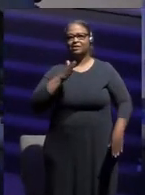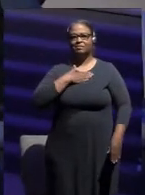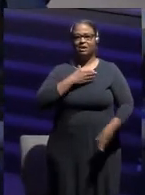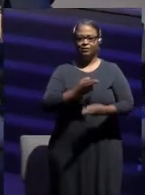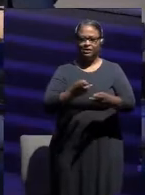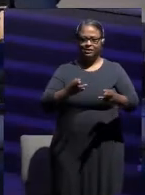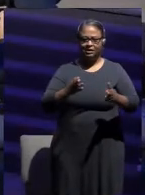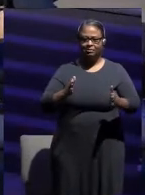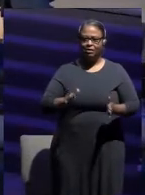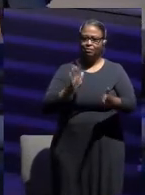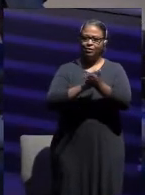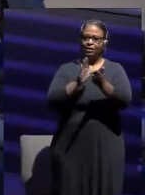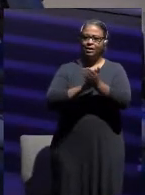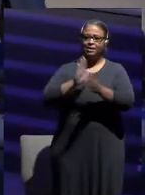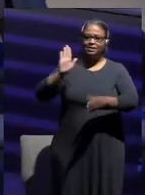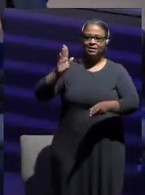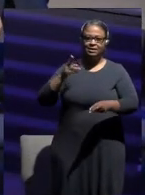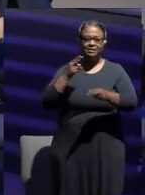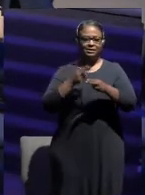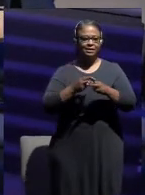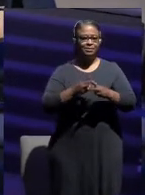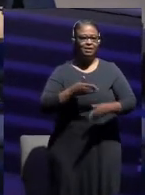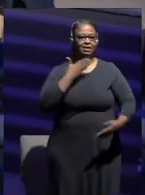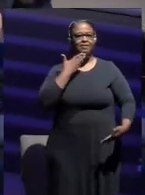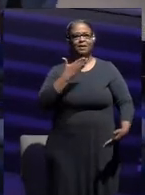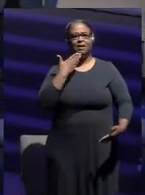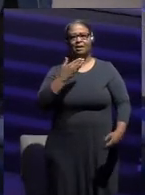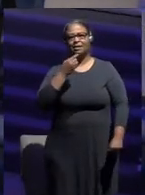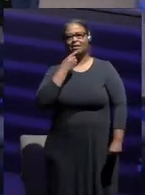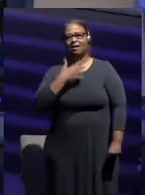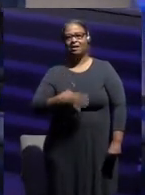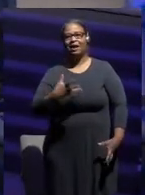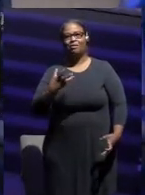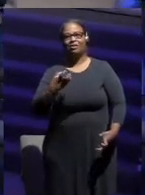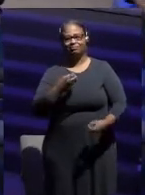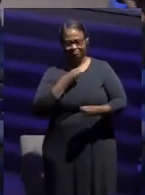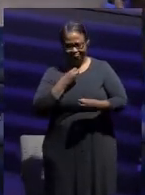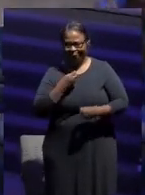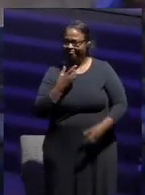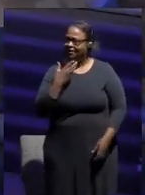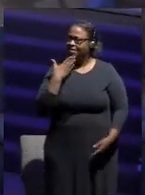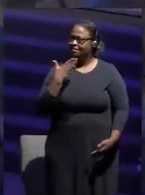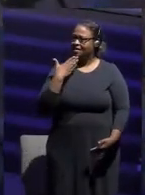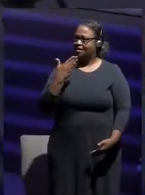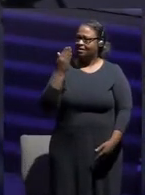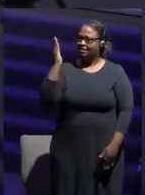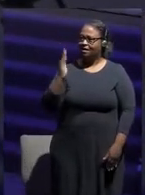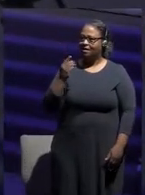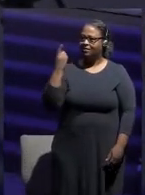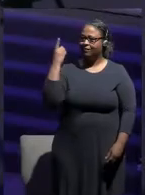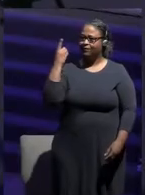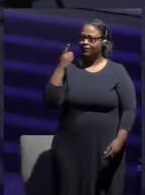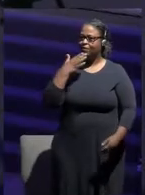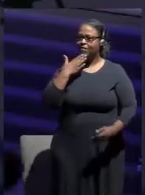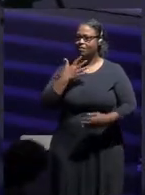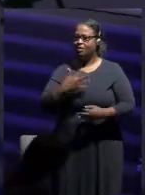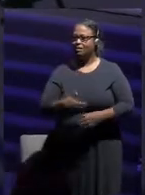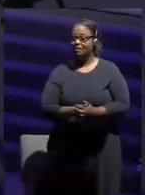Wonderful is my Redeemer, praise His name. I want to thank God for the